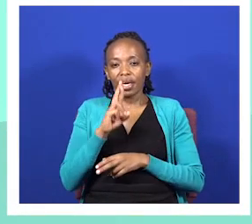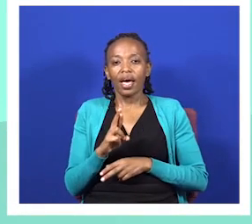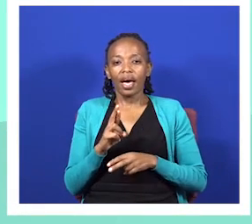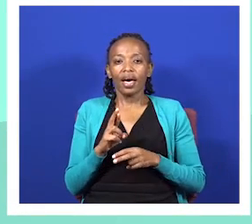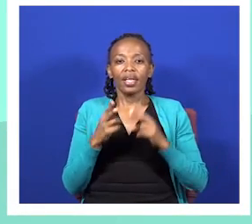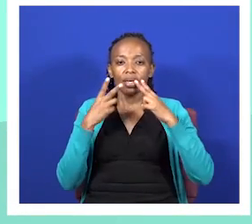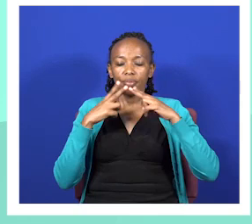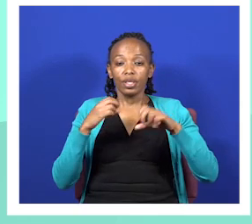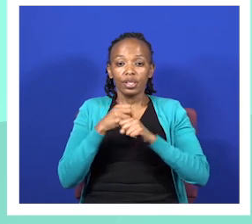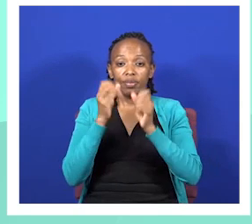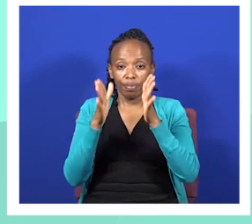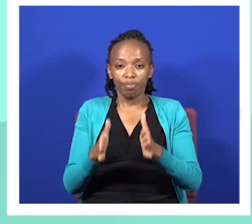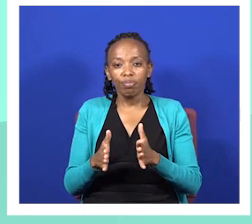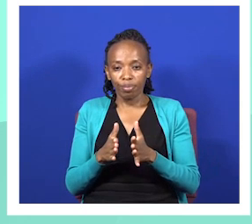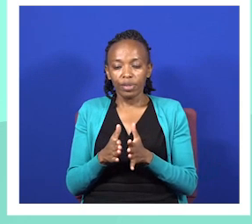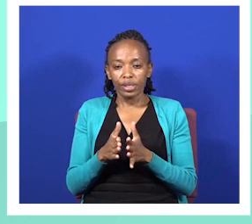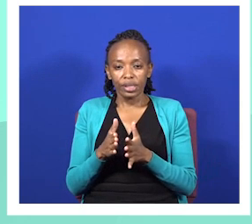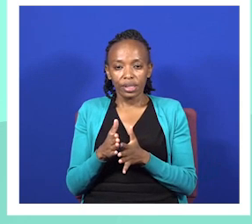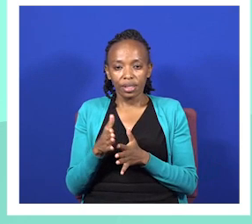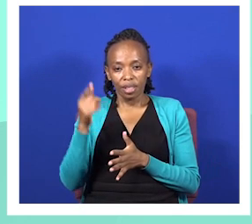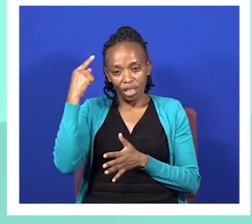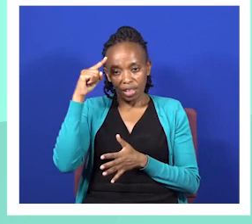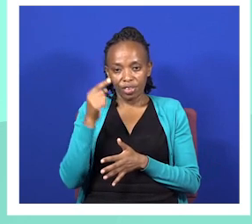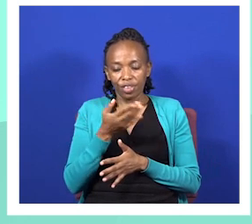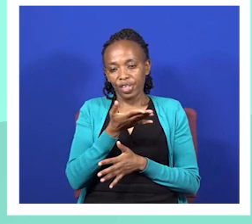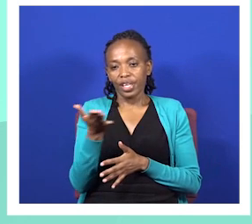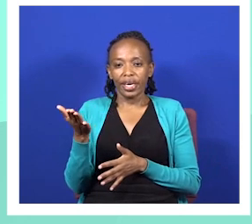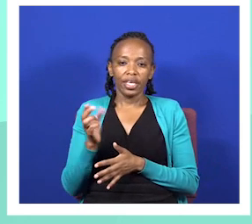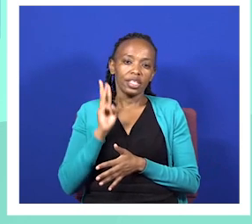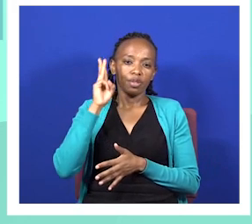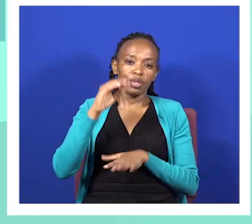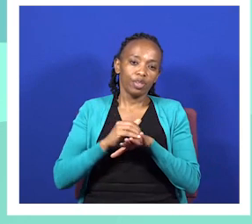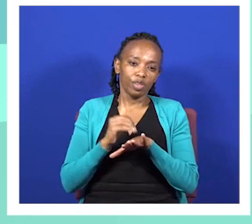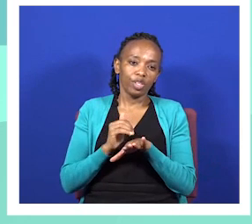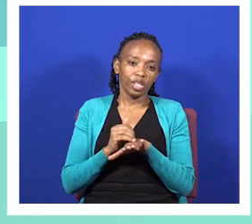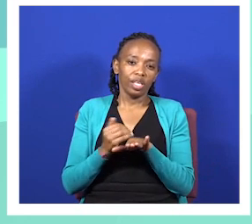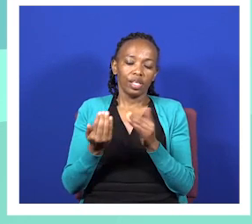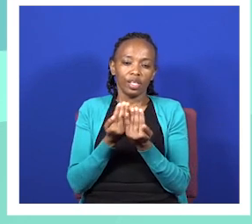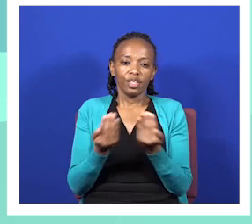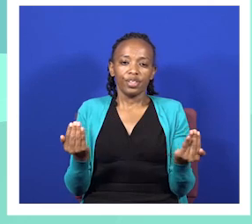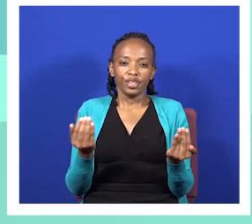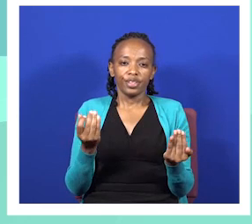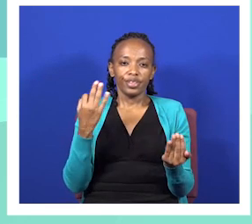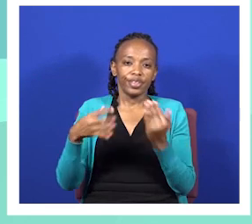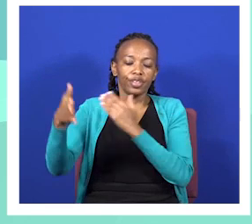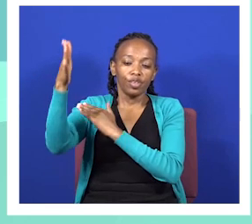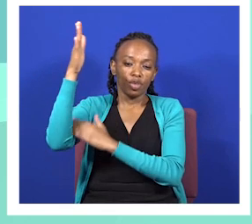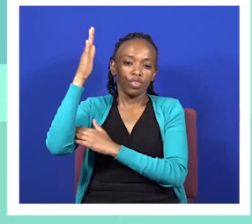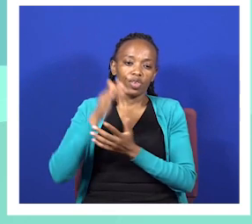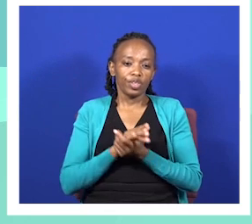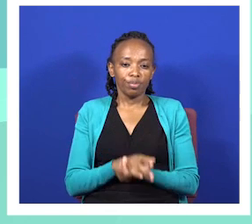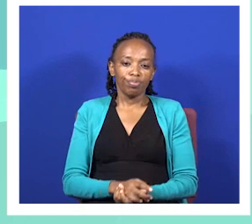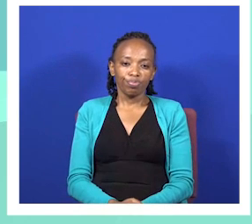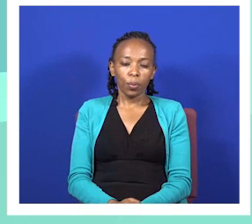blessed are the peacemakers, for they shall be called the